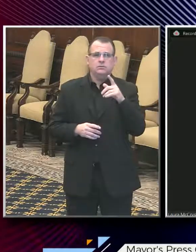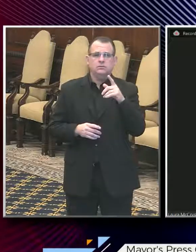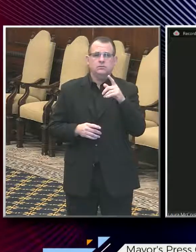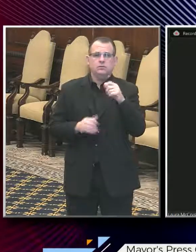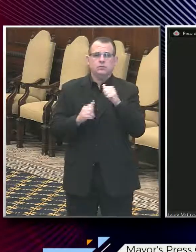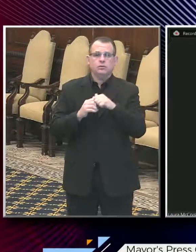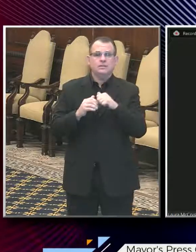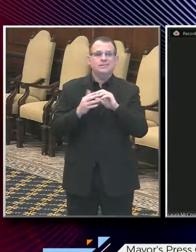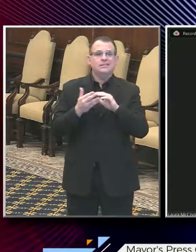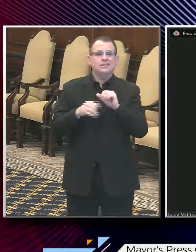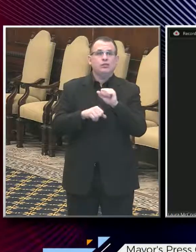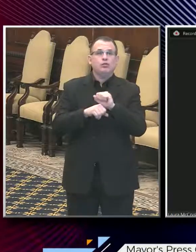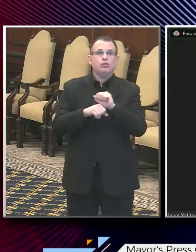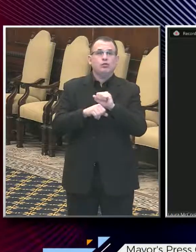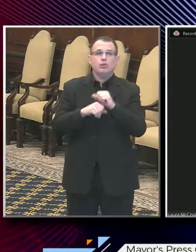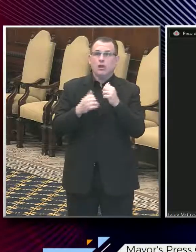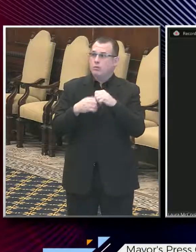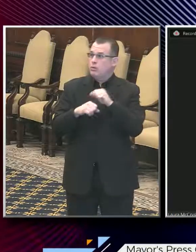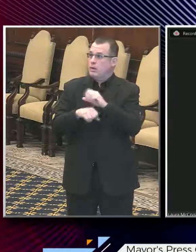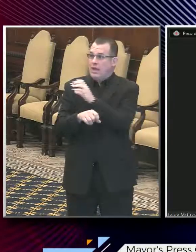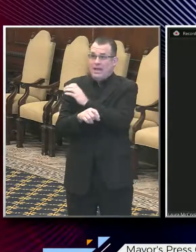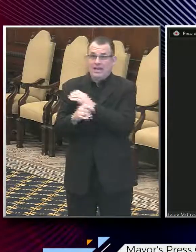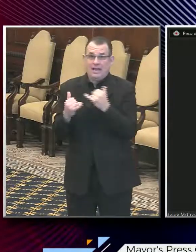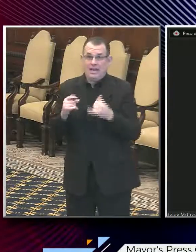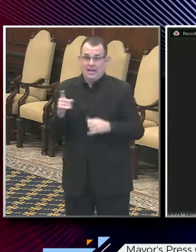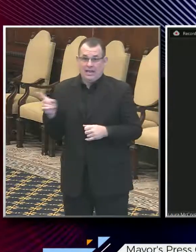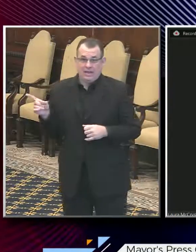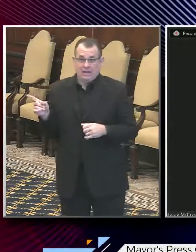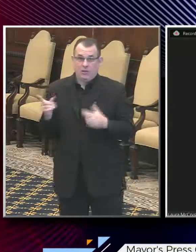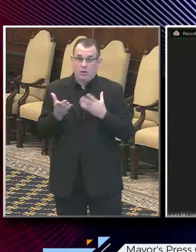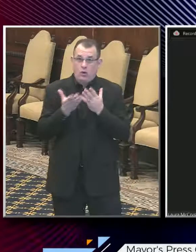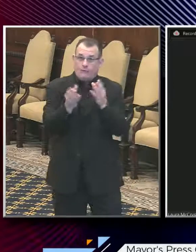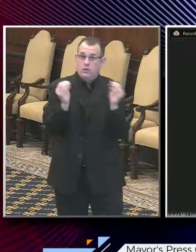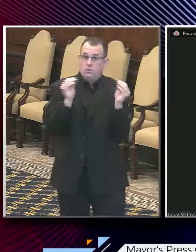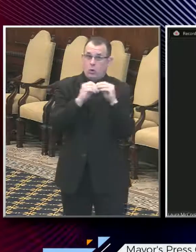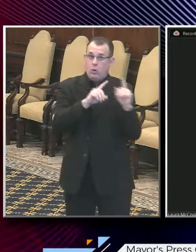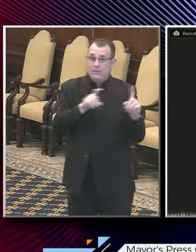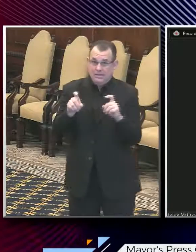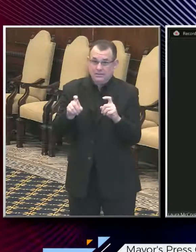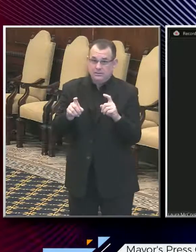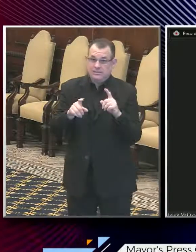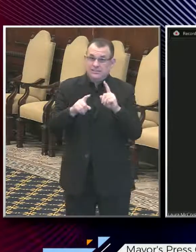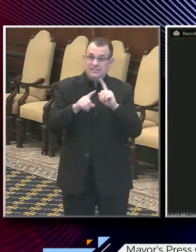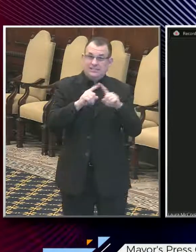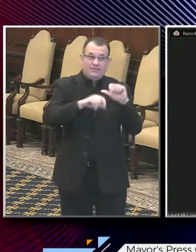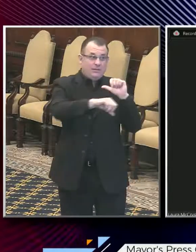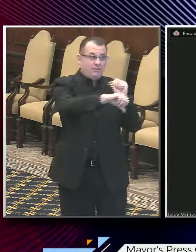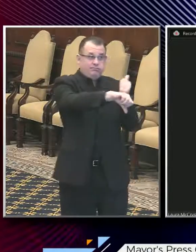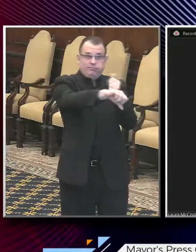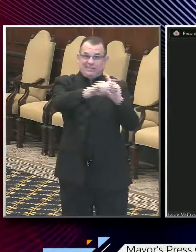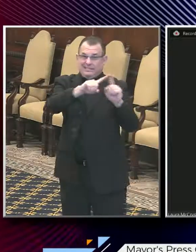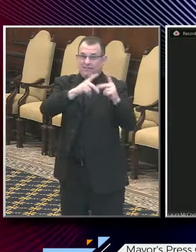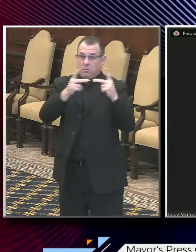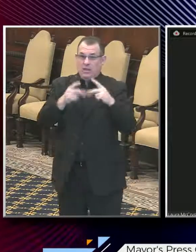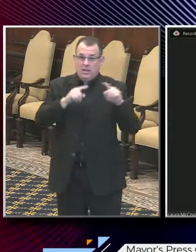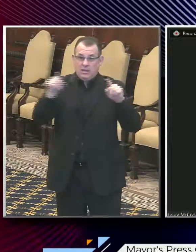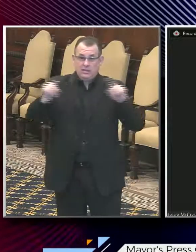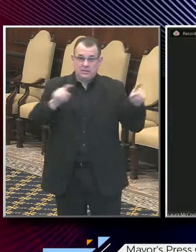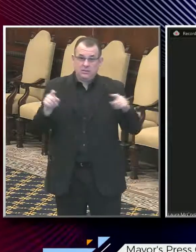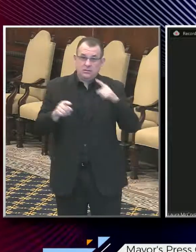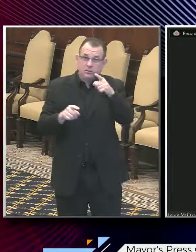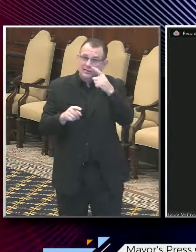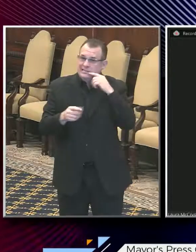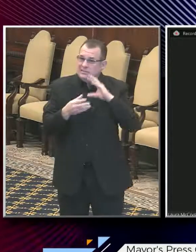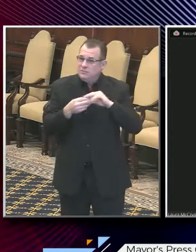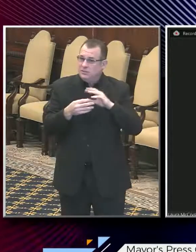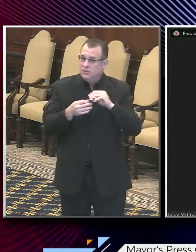clinics to offer more testing at different sites, you've mentioned that